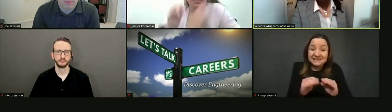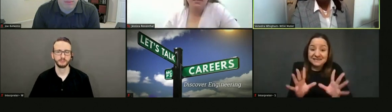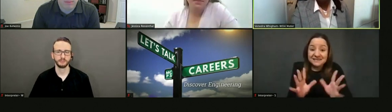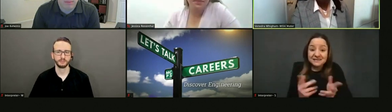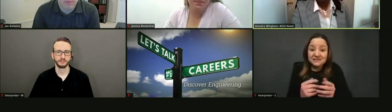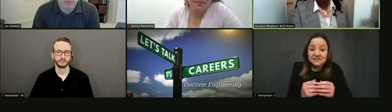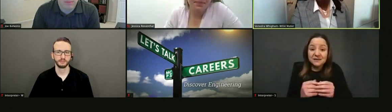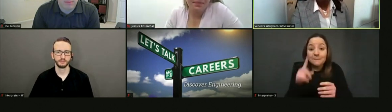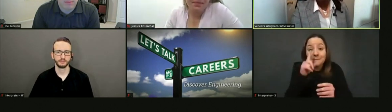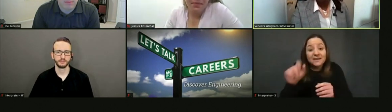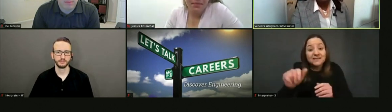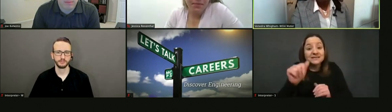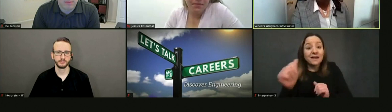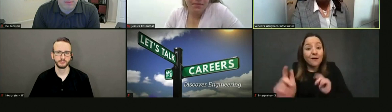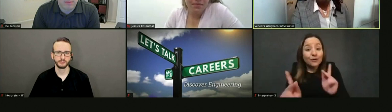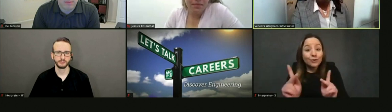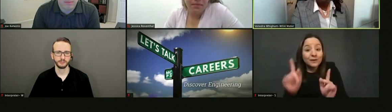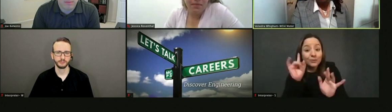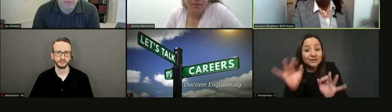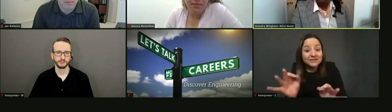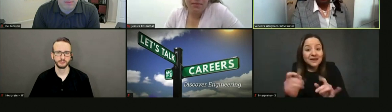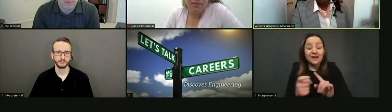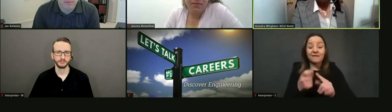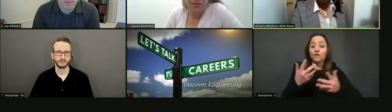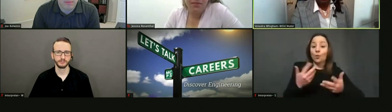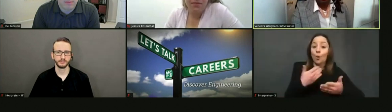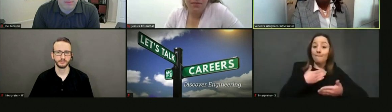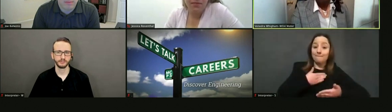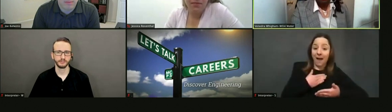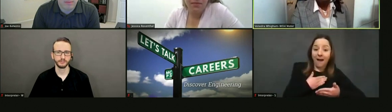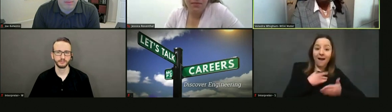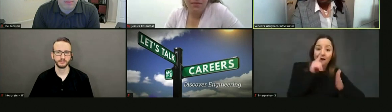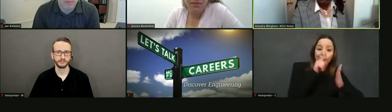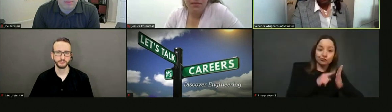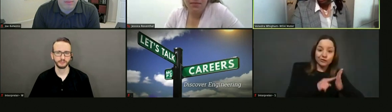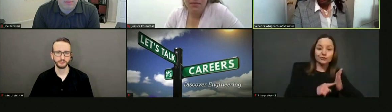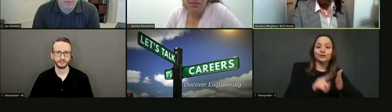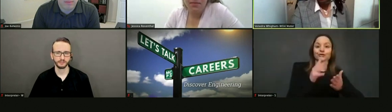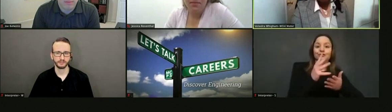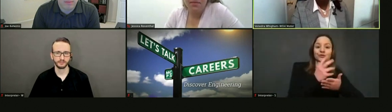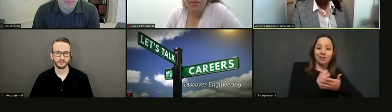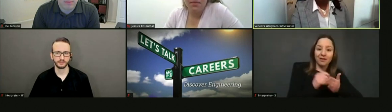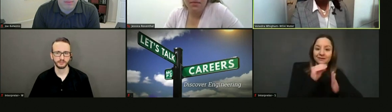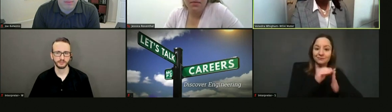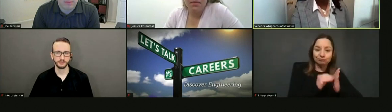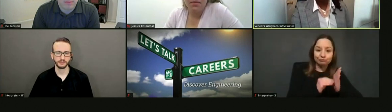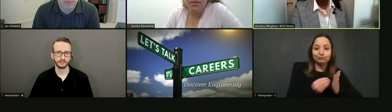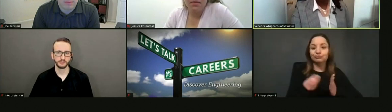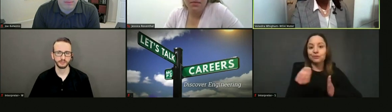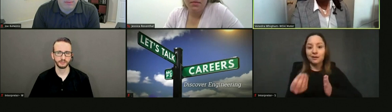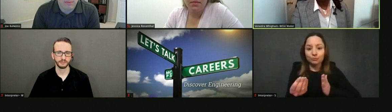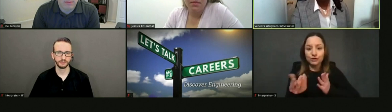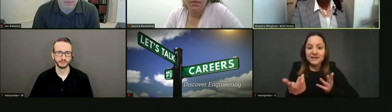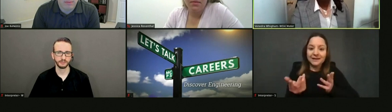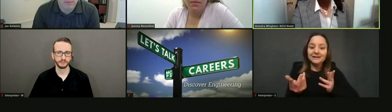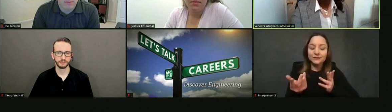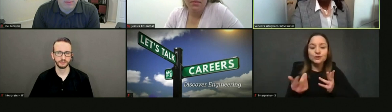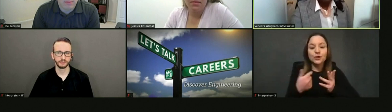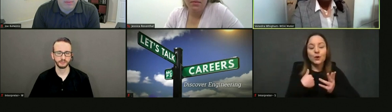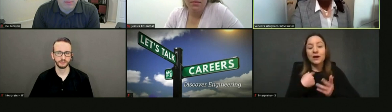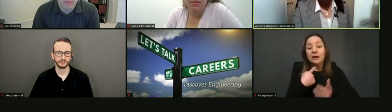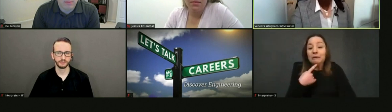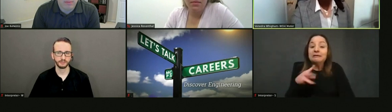will make decisions off of what I've written or what I found or what my investigation has uncovered. So I would